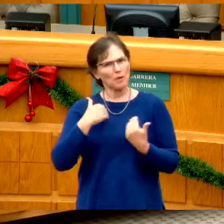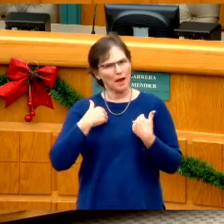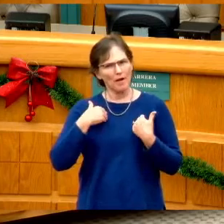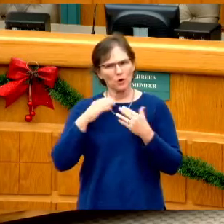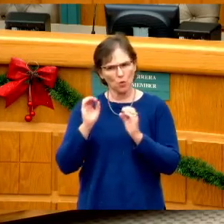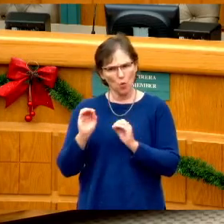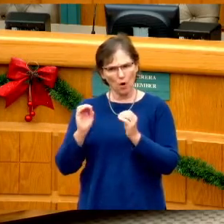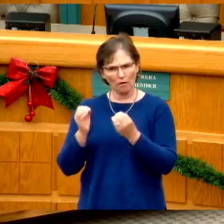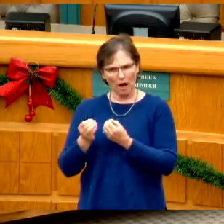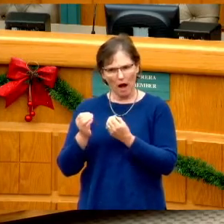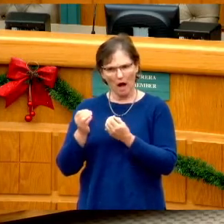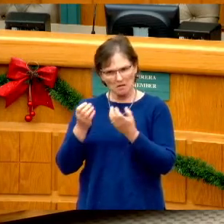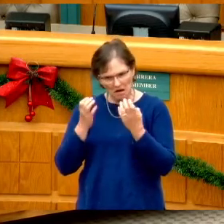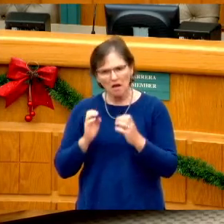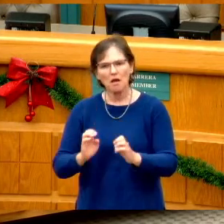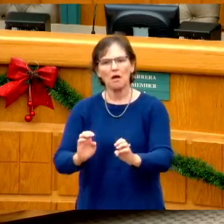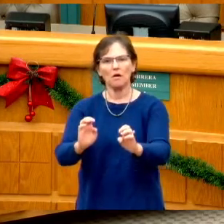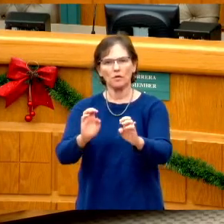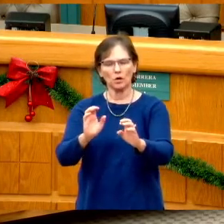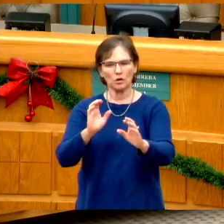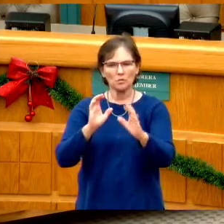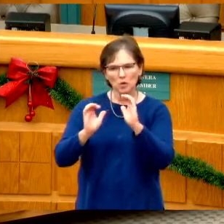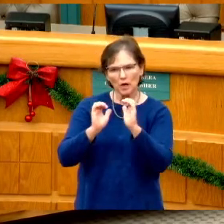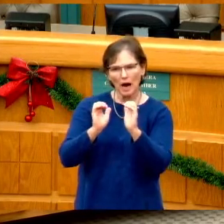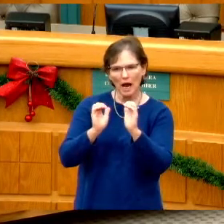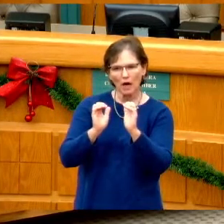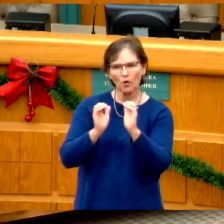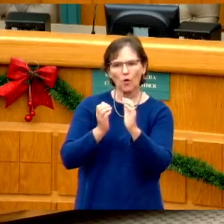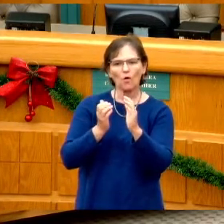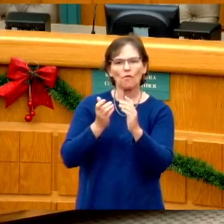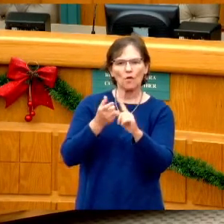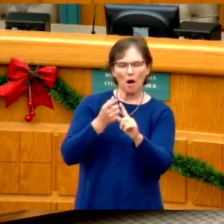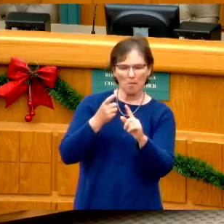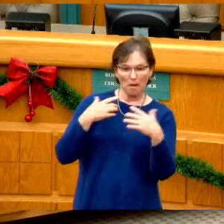communicate with elected officials, or at least to the mayor's office.